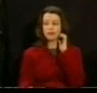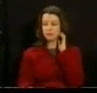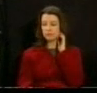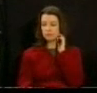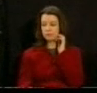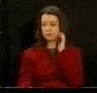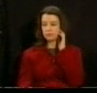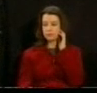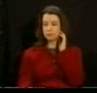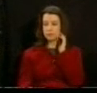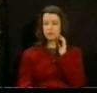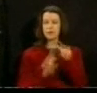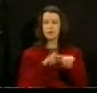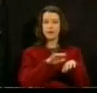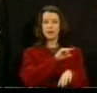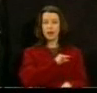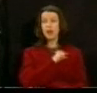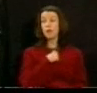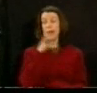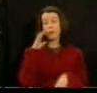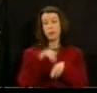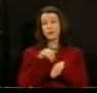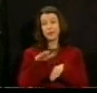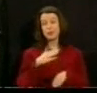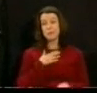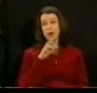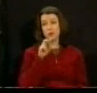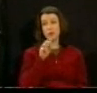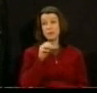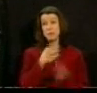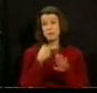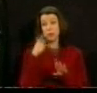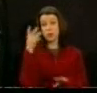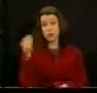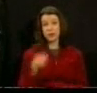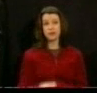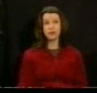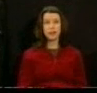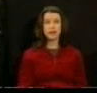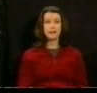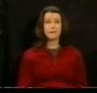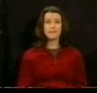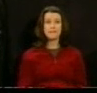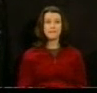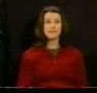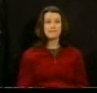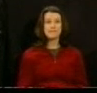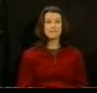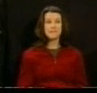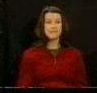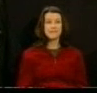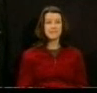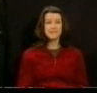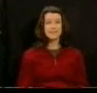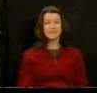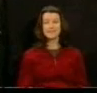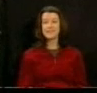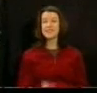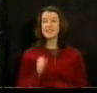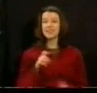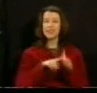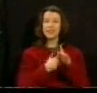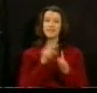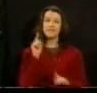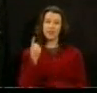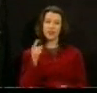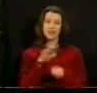that. Well, I'll submit my resume to you before you all leave. I'd like to see your resume. Okay, so starting in the